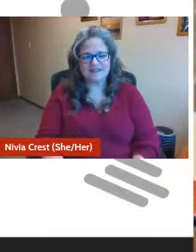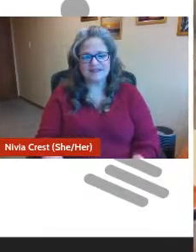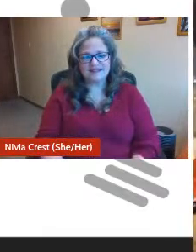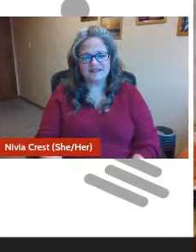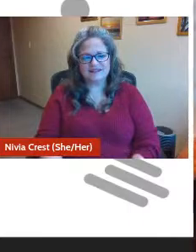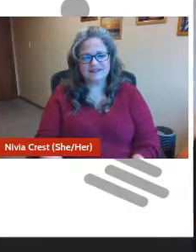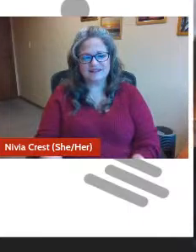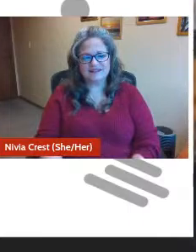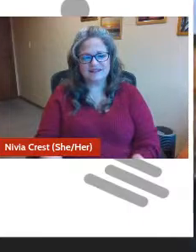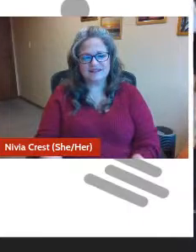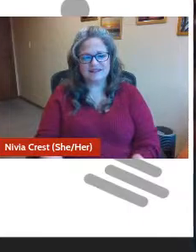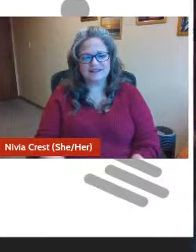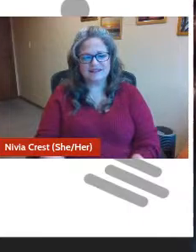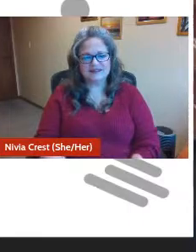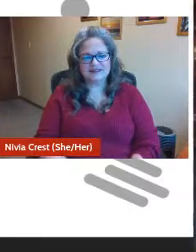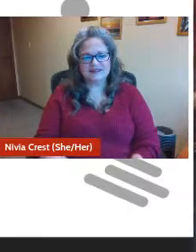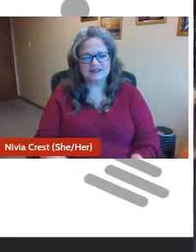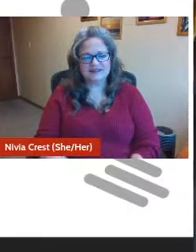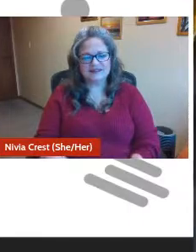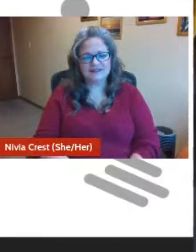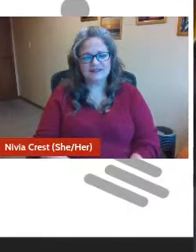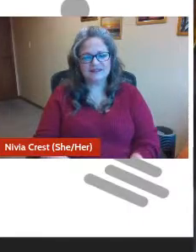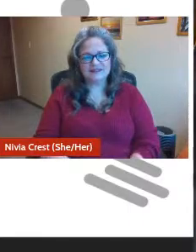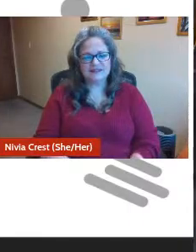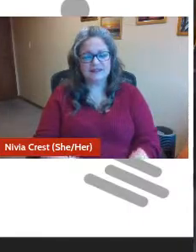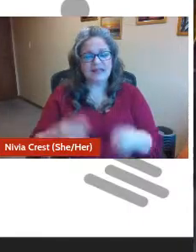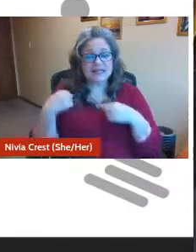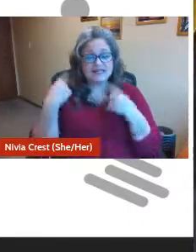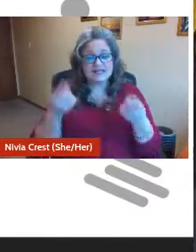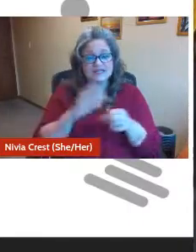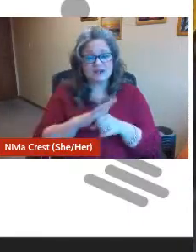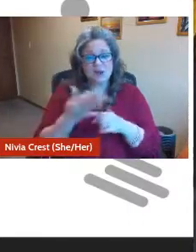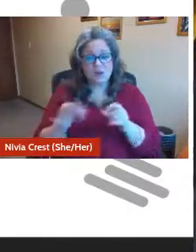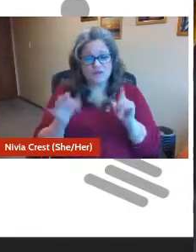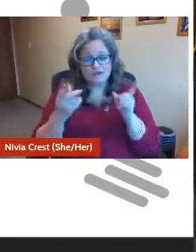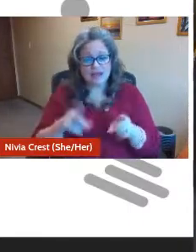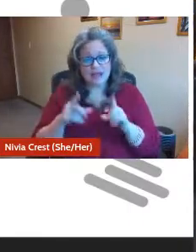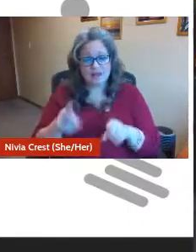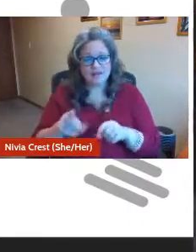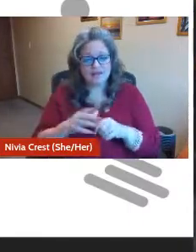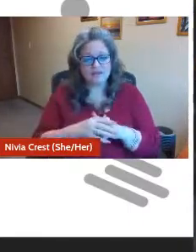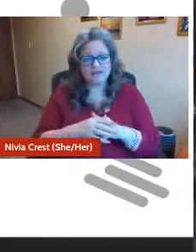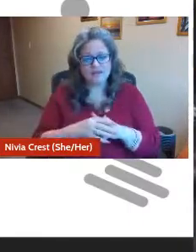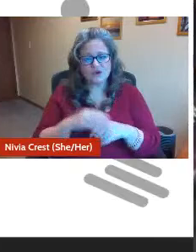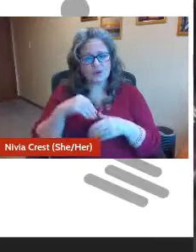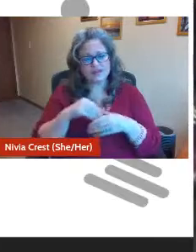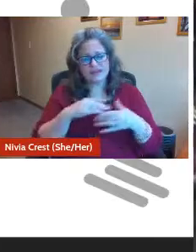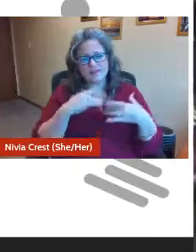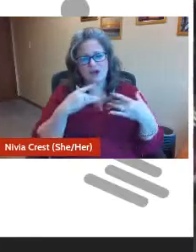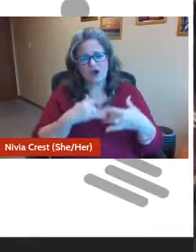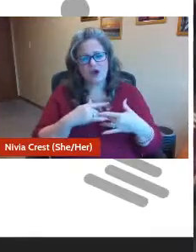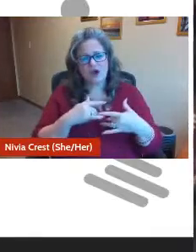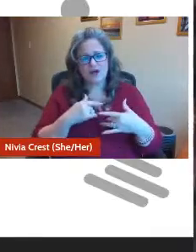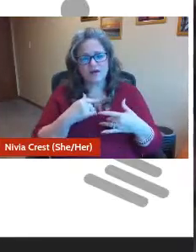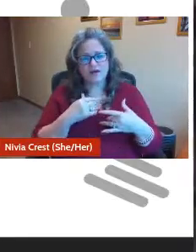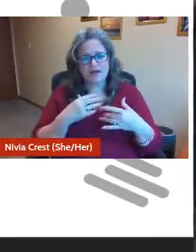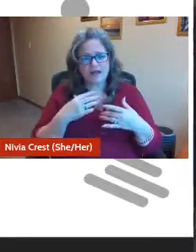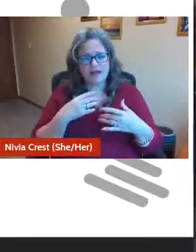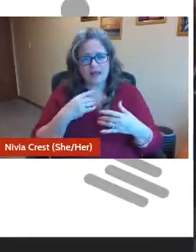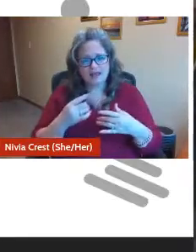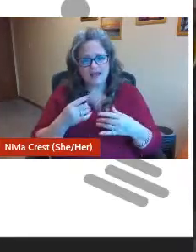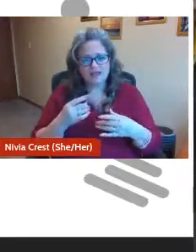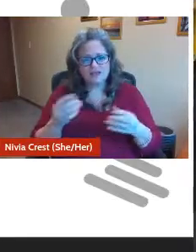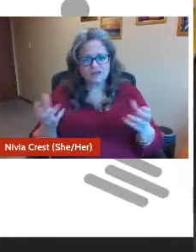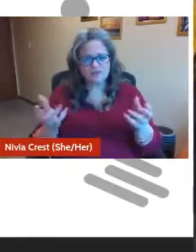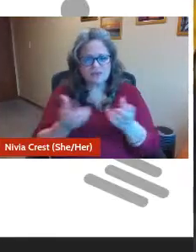was our sister's COVID and stuff is going on. And the Lord had put on my heart, you know, get with her and see about it. I said, well, about some